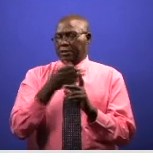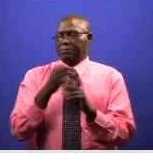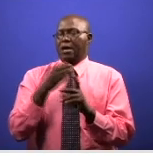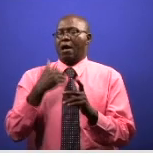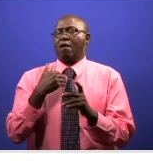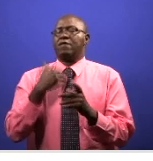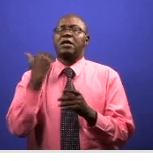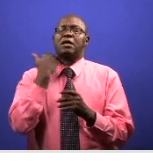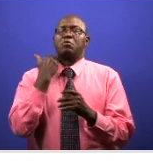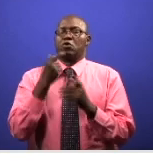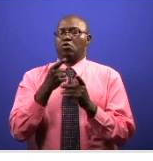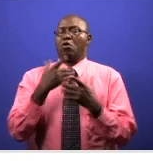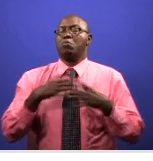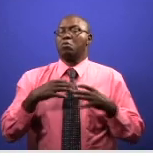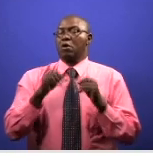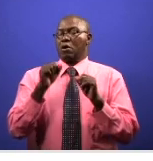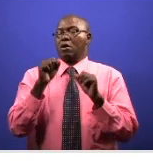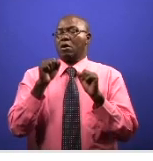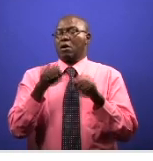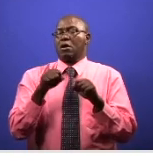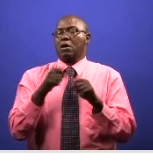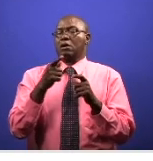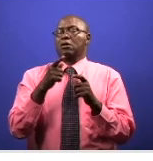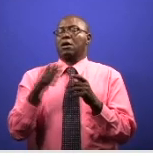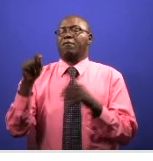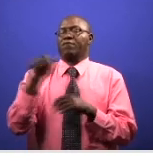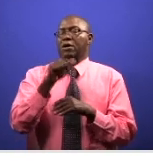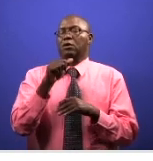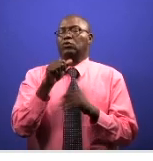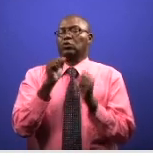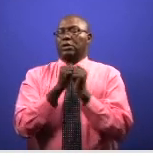be, people can be fined up to $10,000 for...